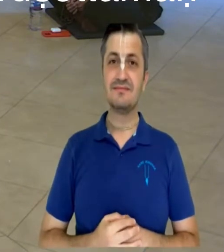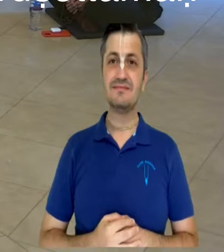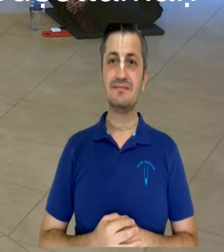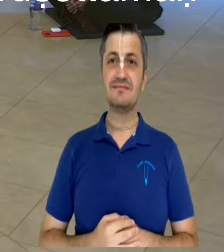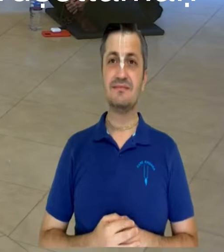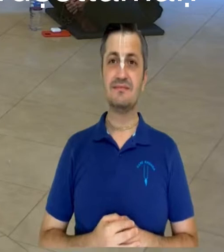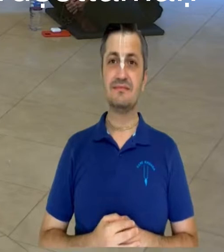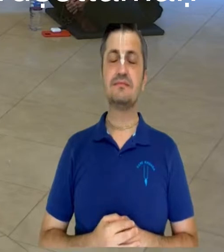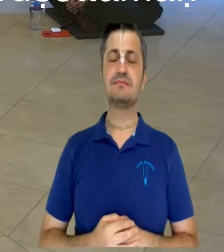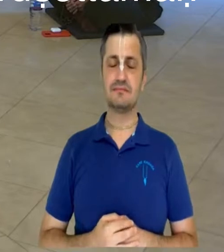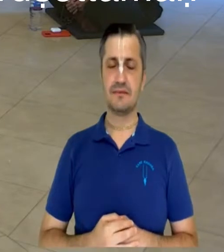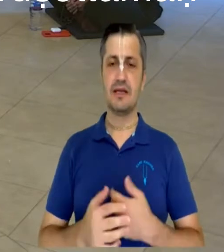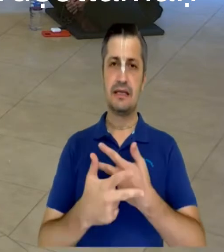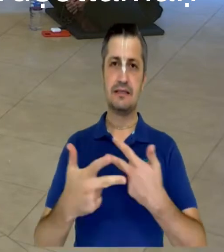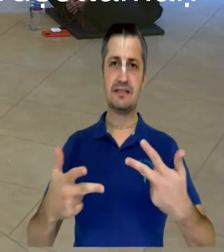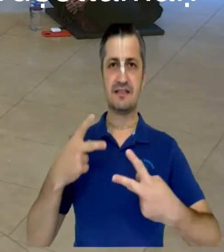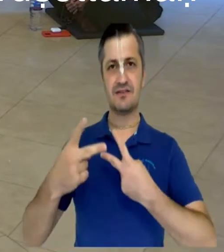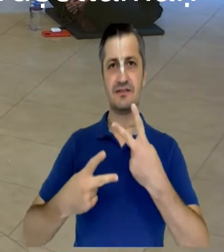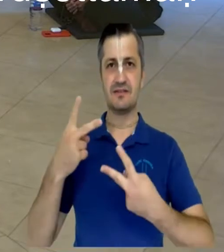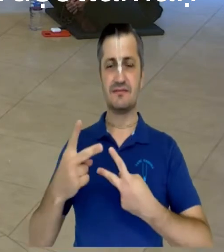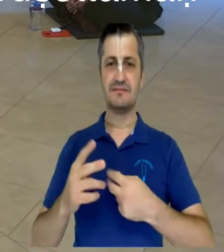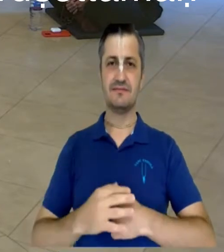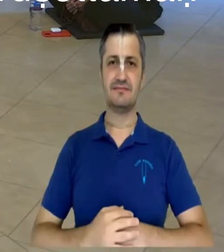Yasmad ksharam matitoham